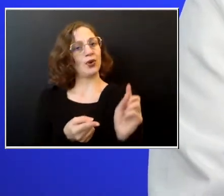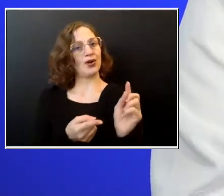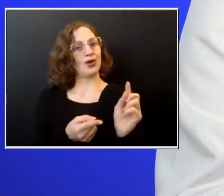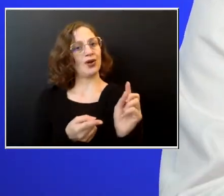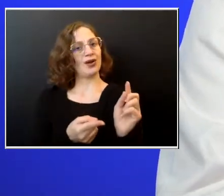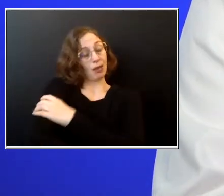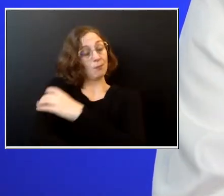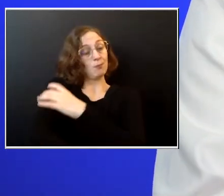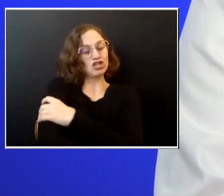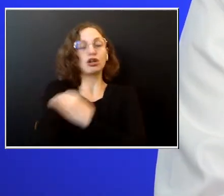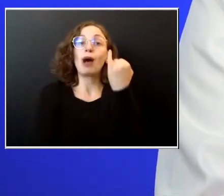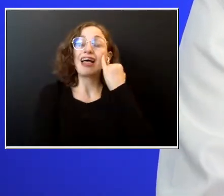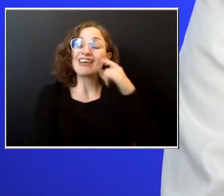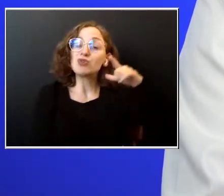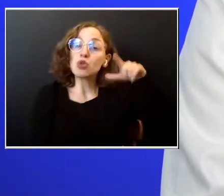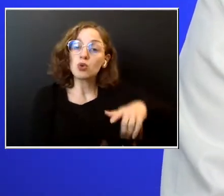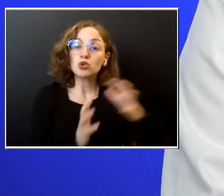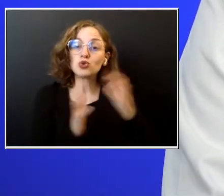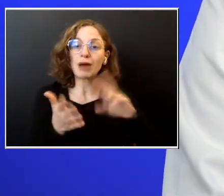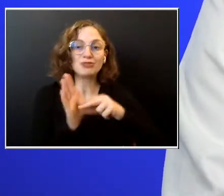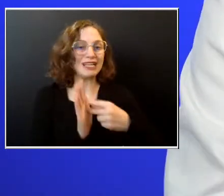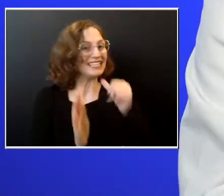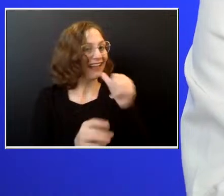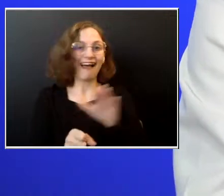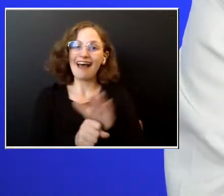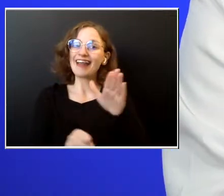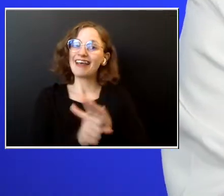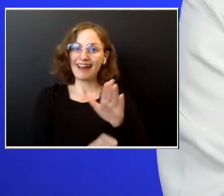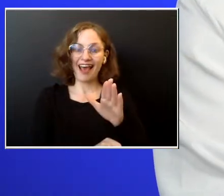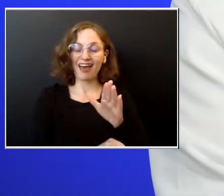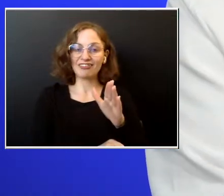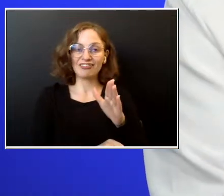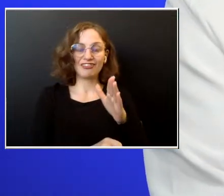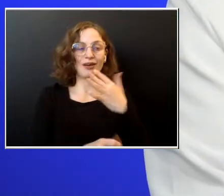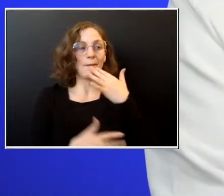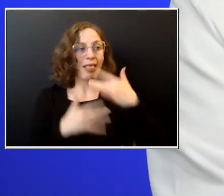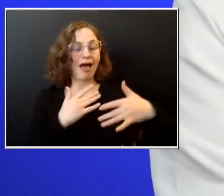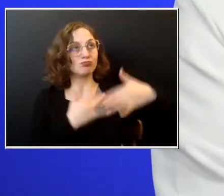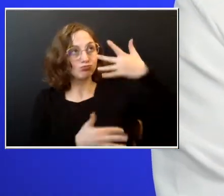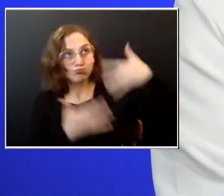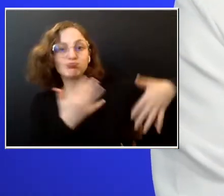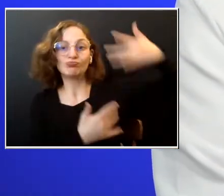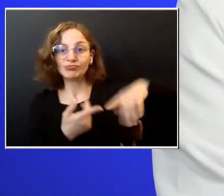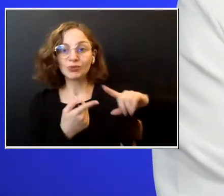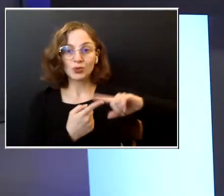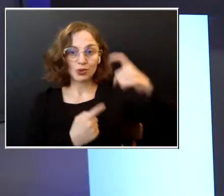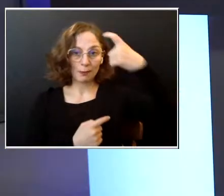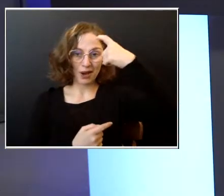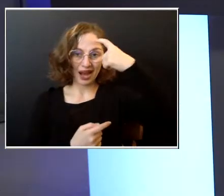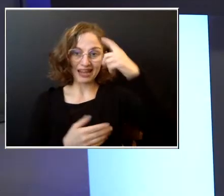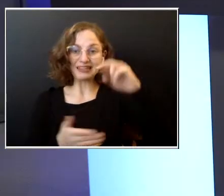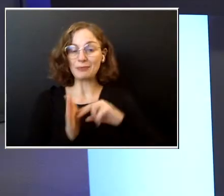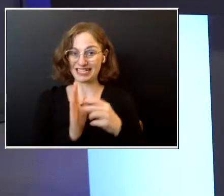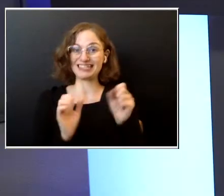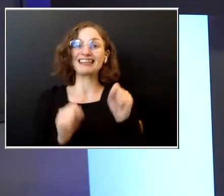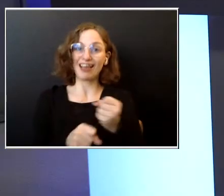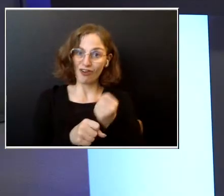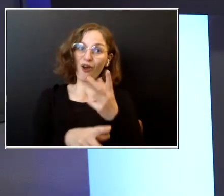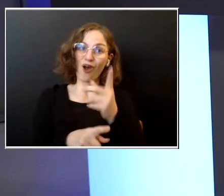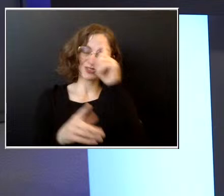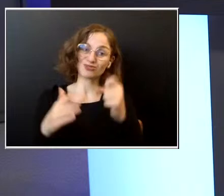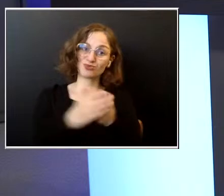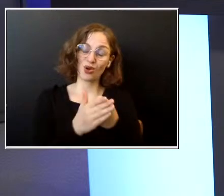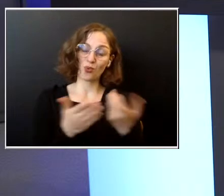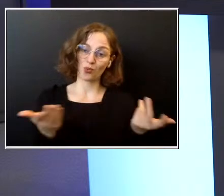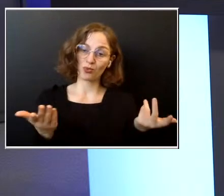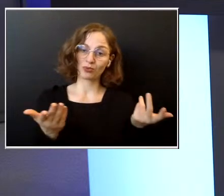brain. They can have strokes precipitated by treatment of the high blood pressure. Oh, wow. So over the course of the past 20 years